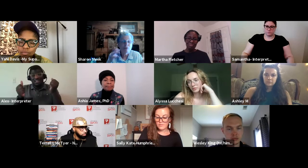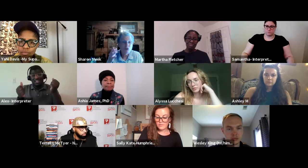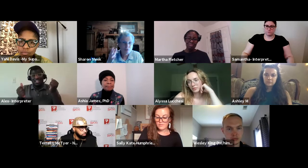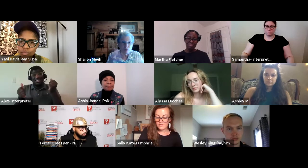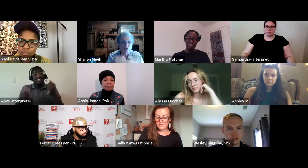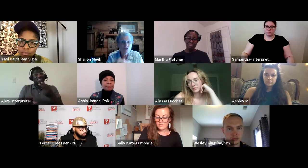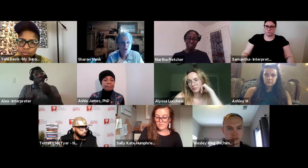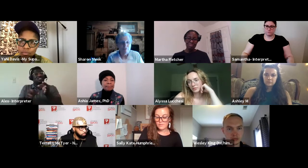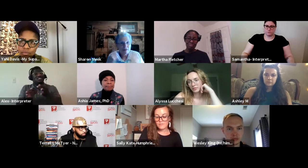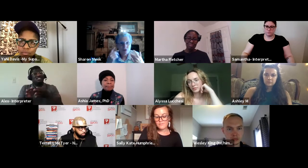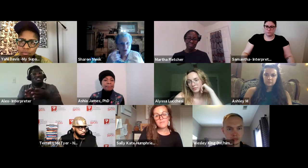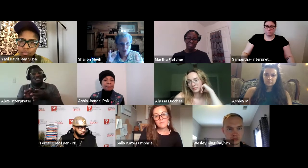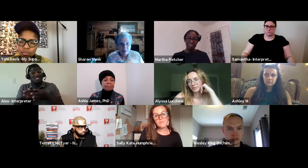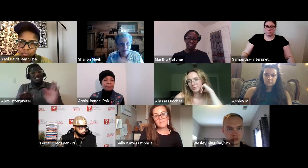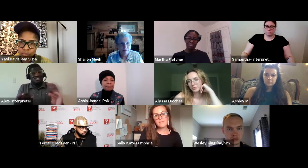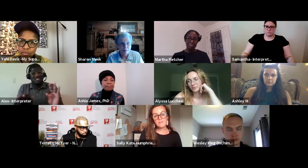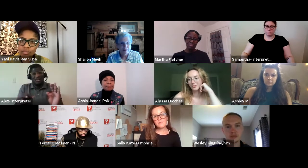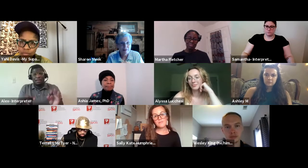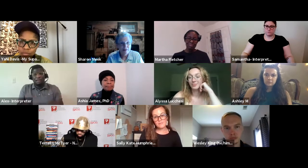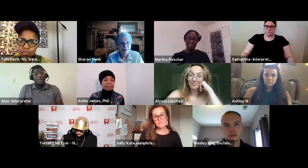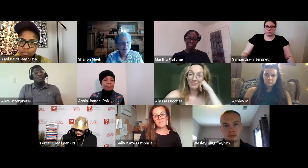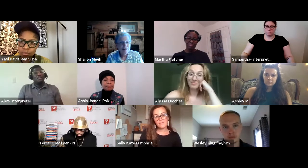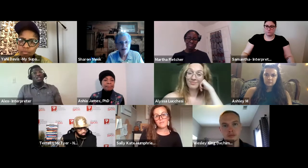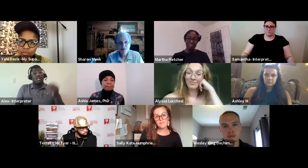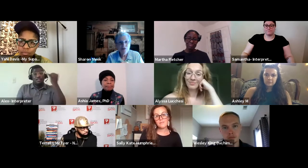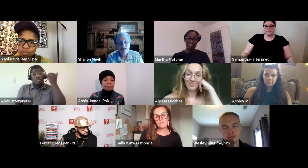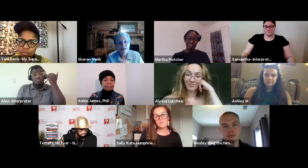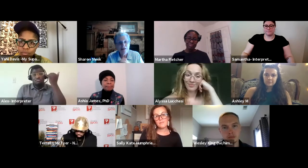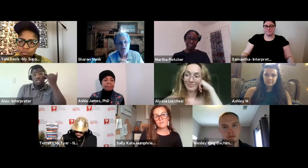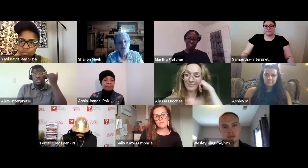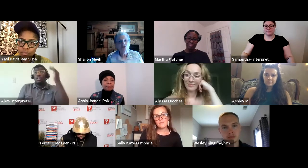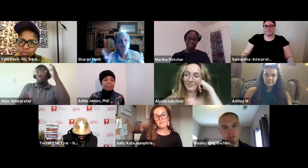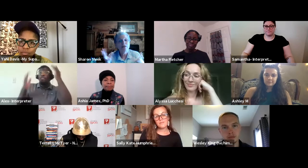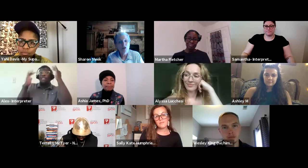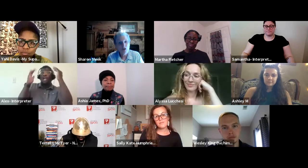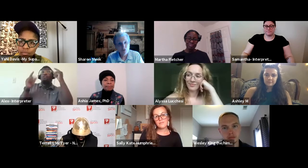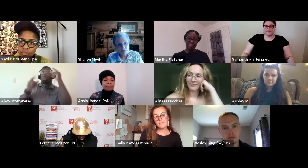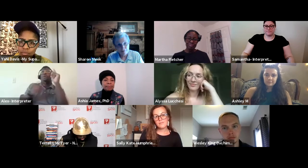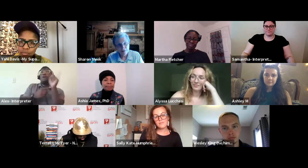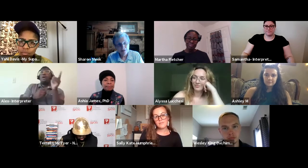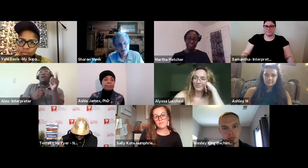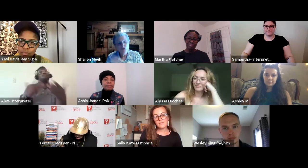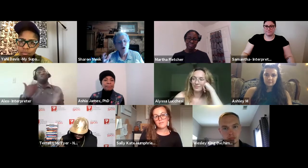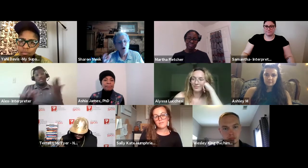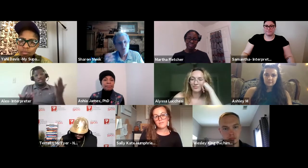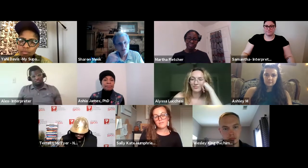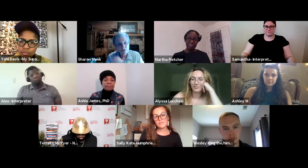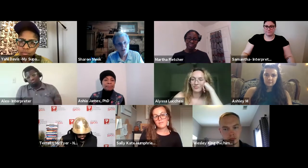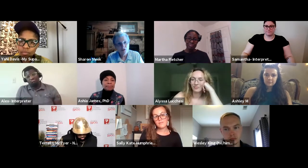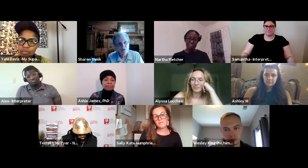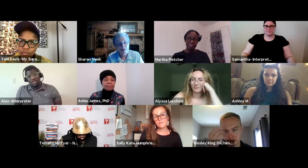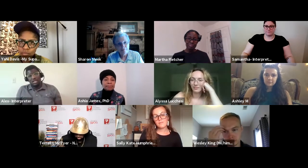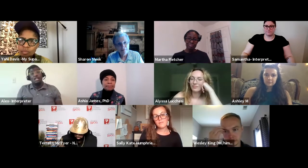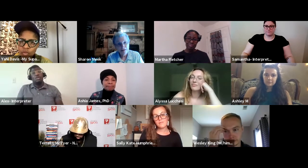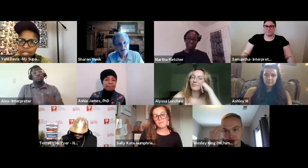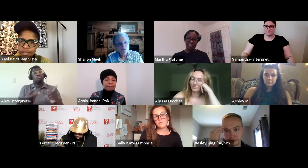that most people could do if they just thought about it a minute. The other thing is to include them, to always